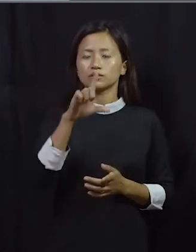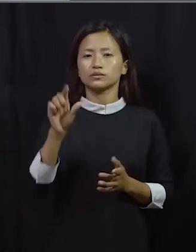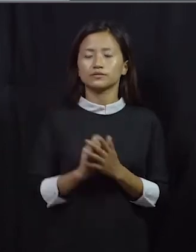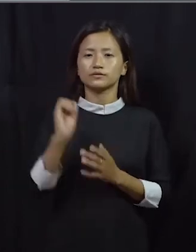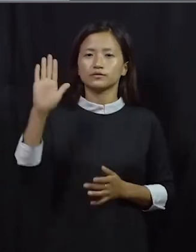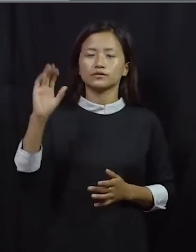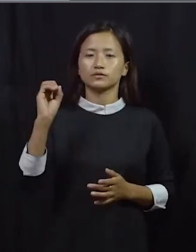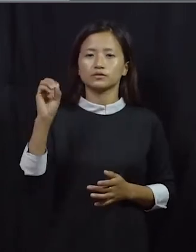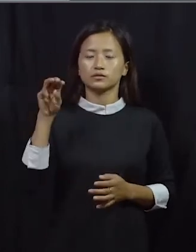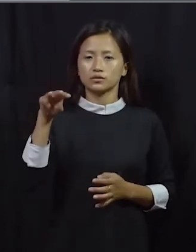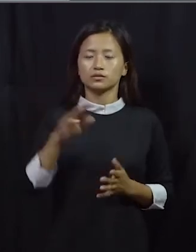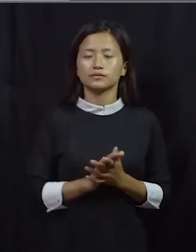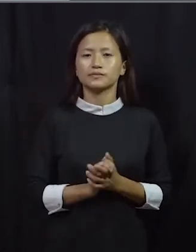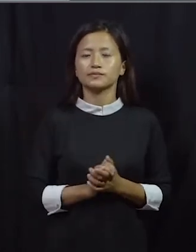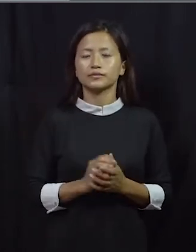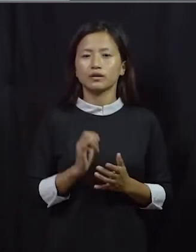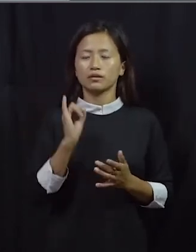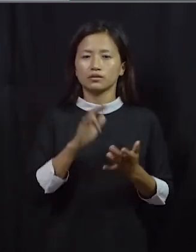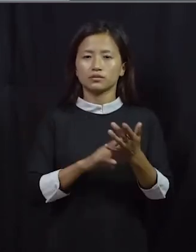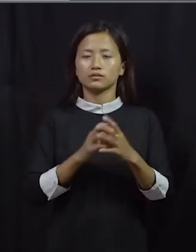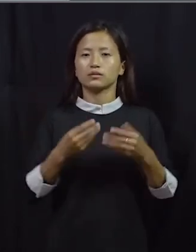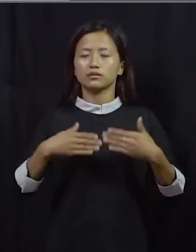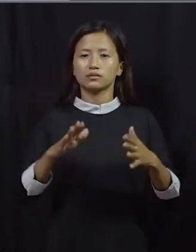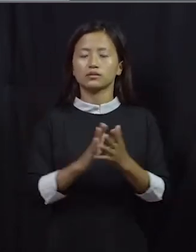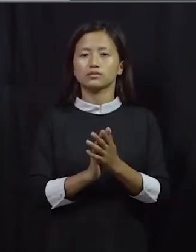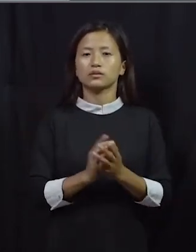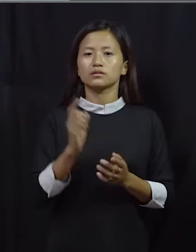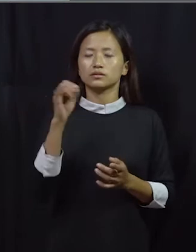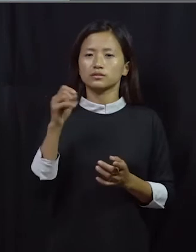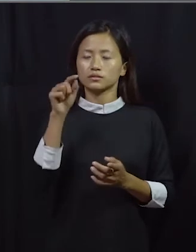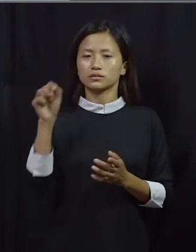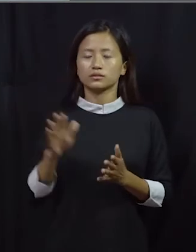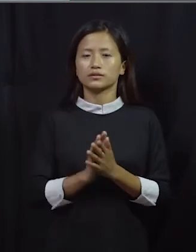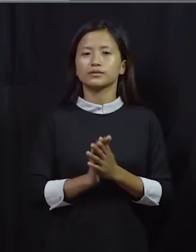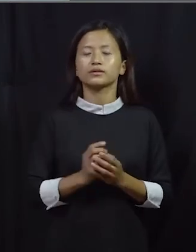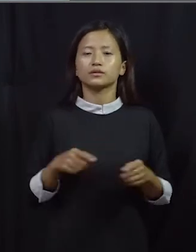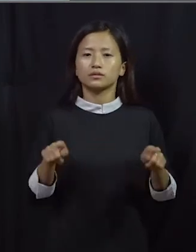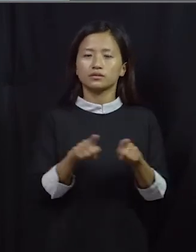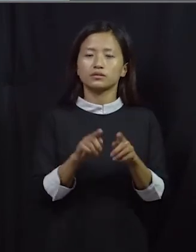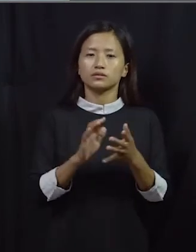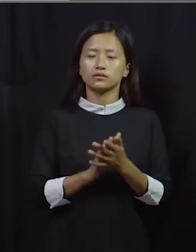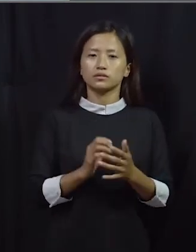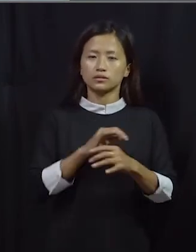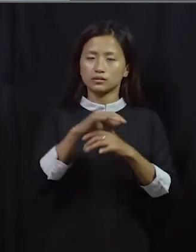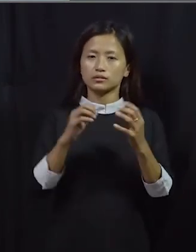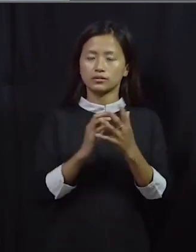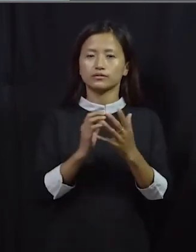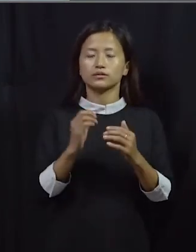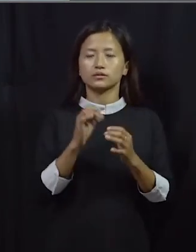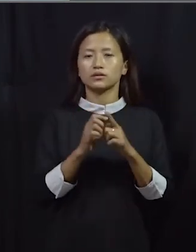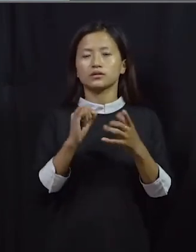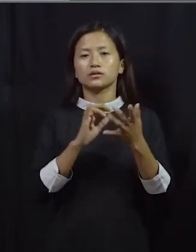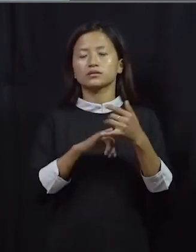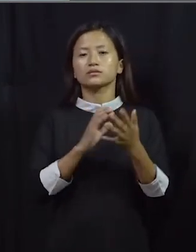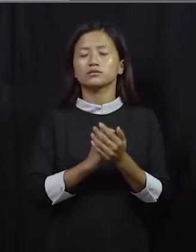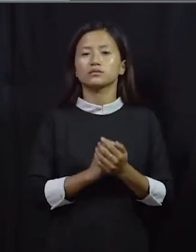1,50,000. Interest on capital is allowed at 6% per annum. Subsequently, it was discovered that interest